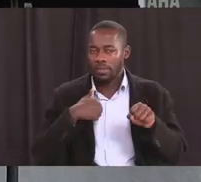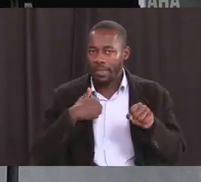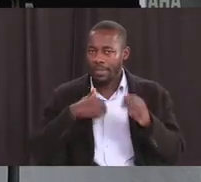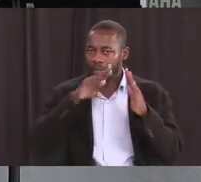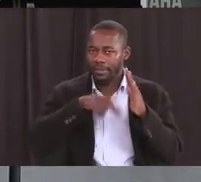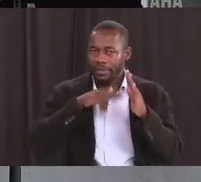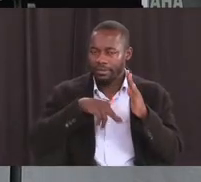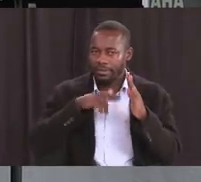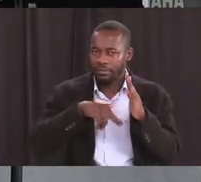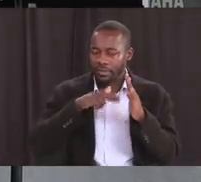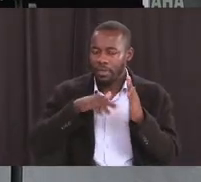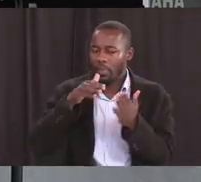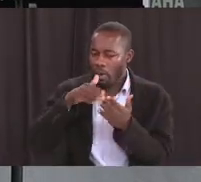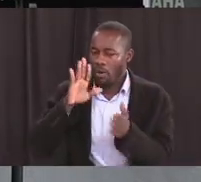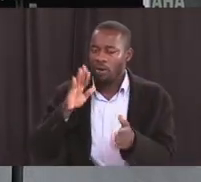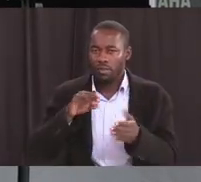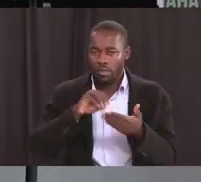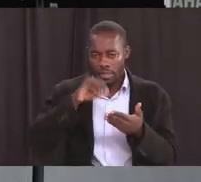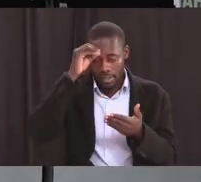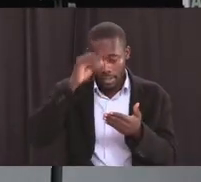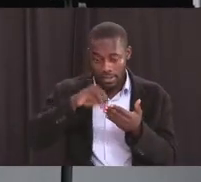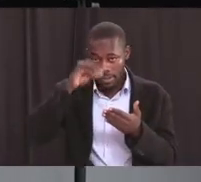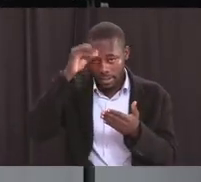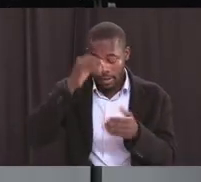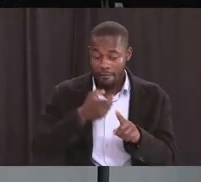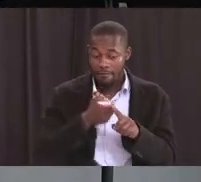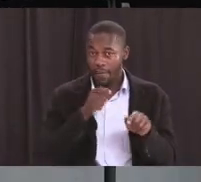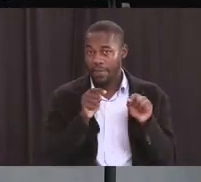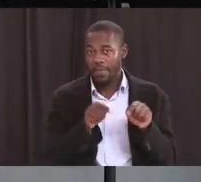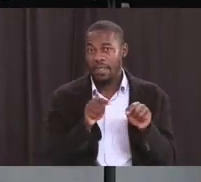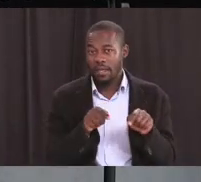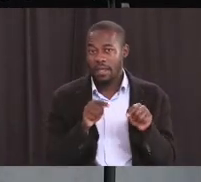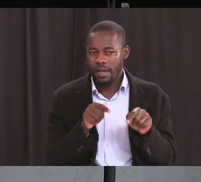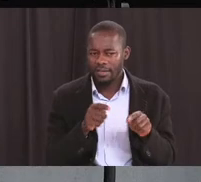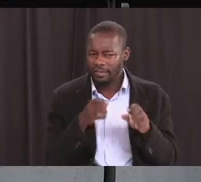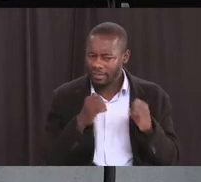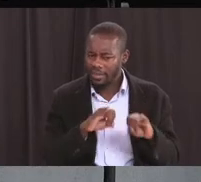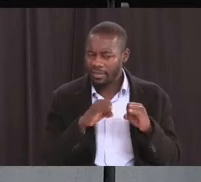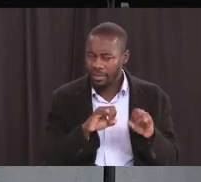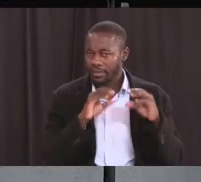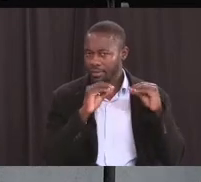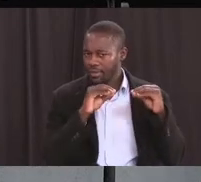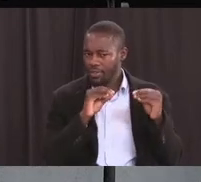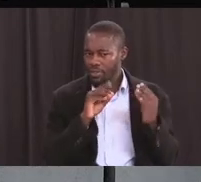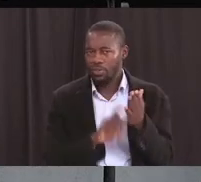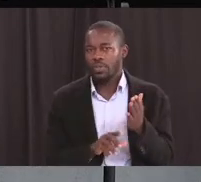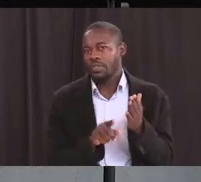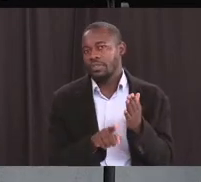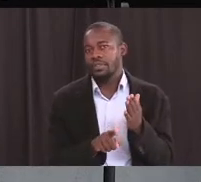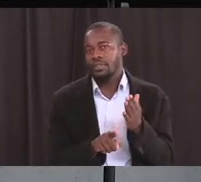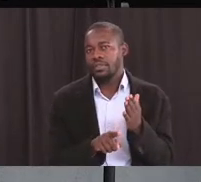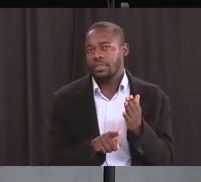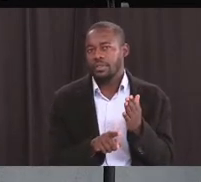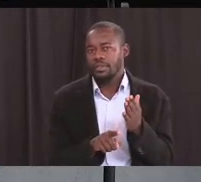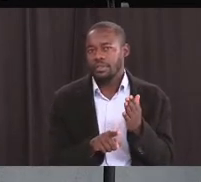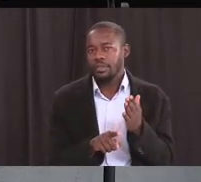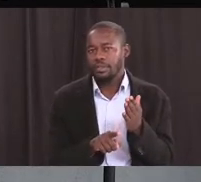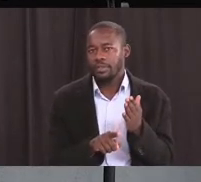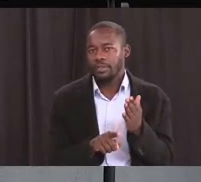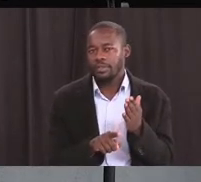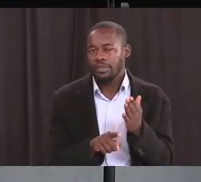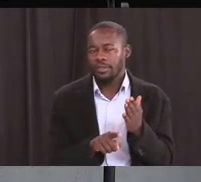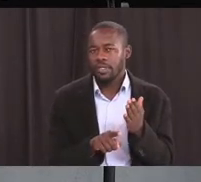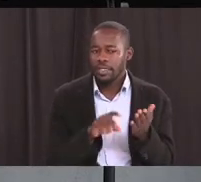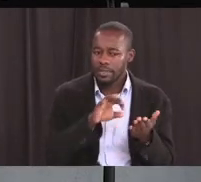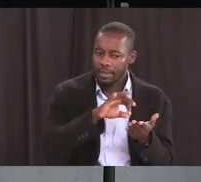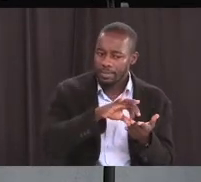from the narratives than just history. And God is trying to teach us something, mainly that the Spirit